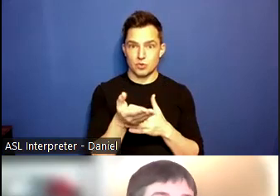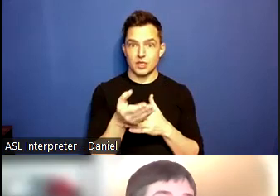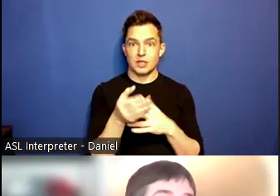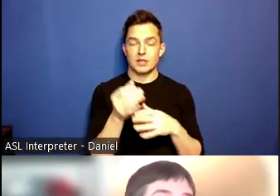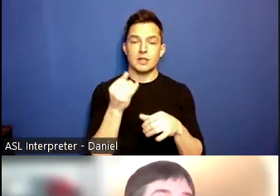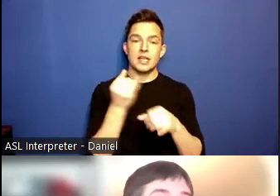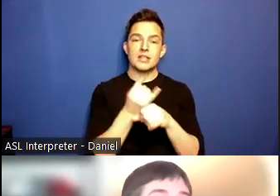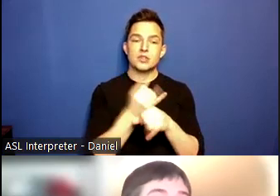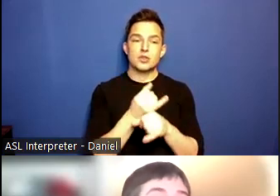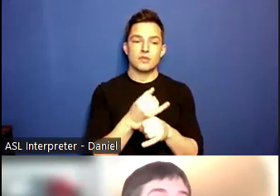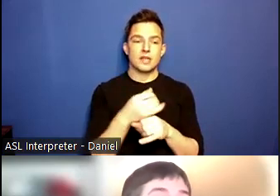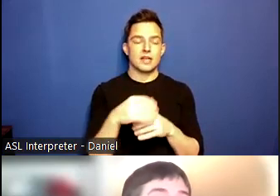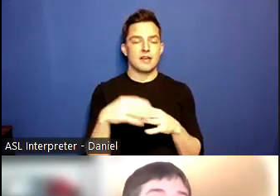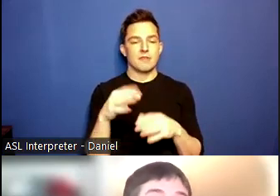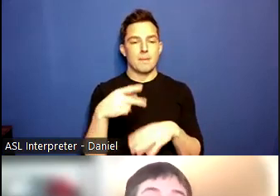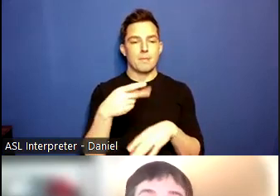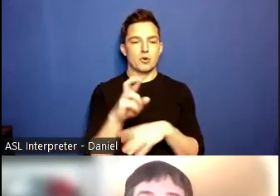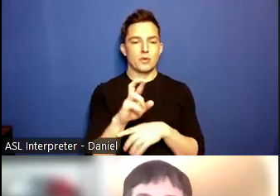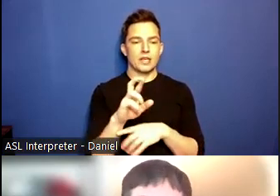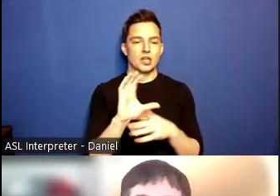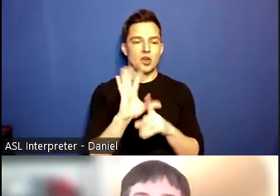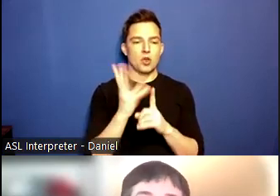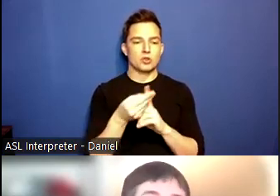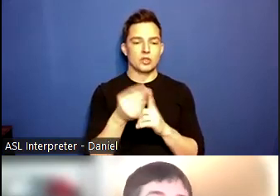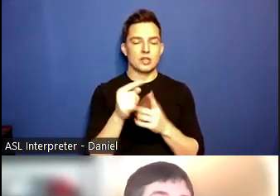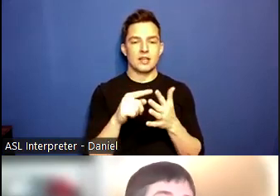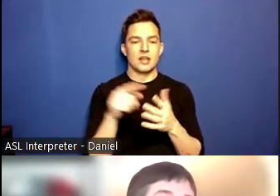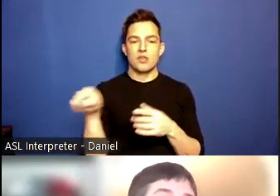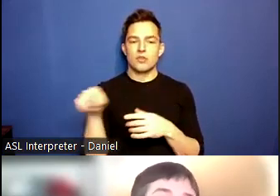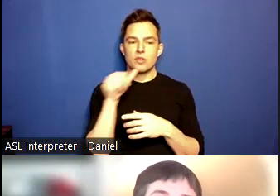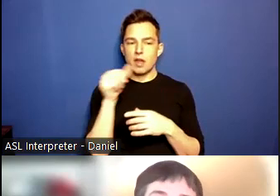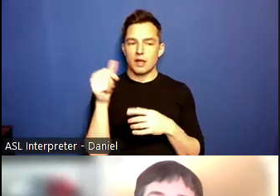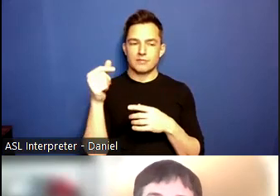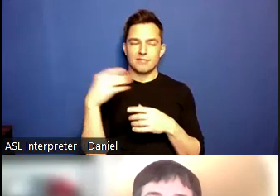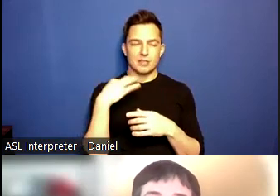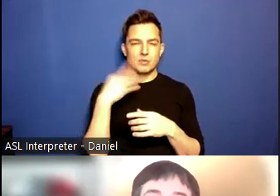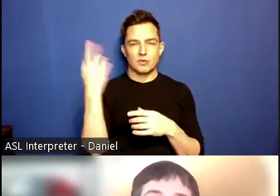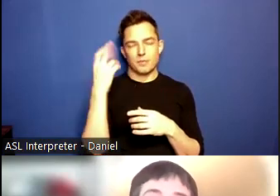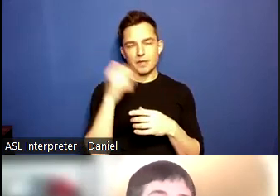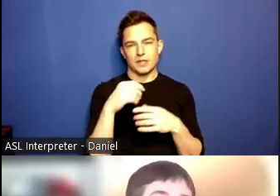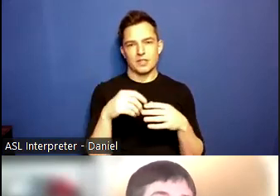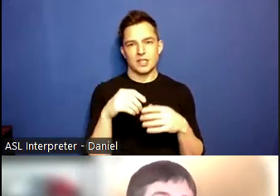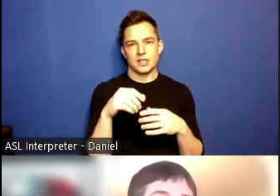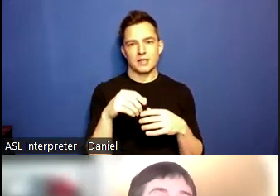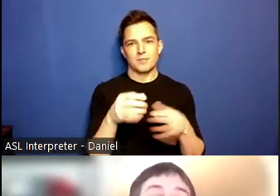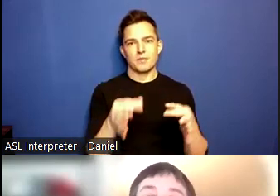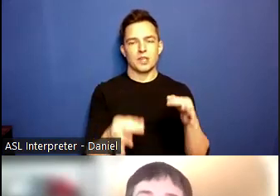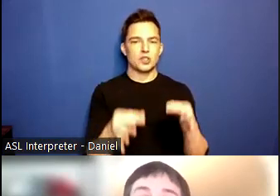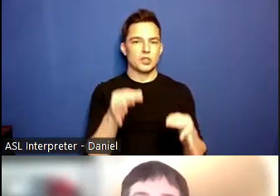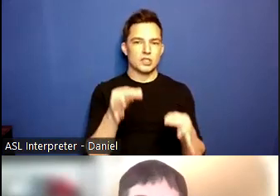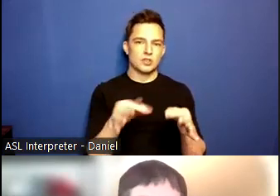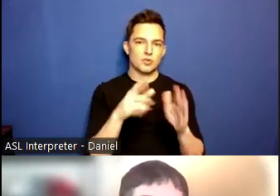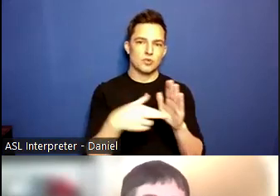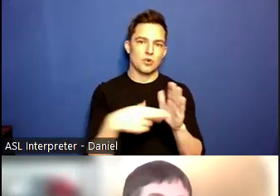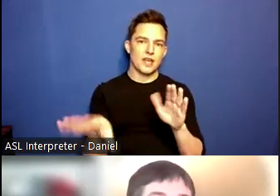Culture. Those organizations are not eligible considering the adjudication role that agencies play in the